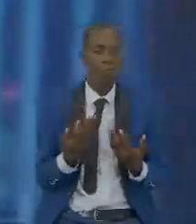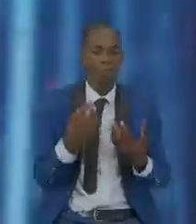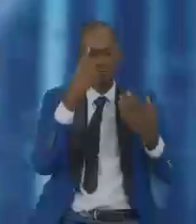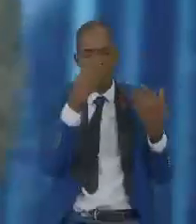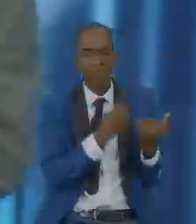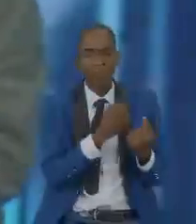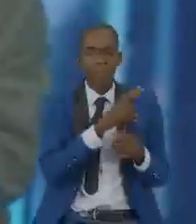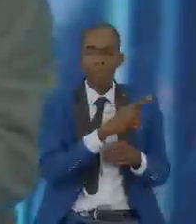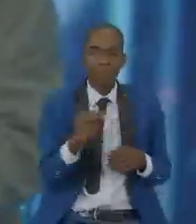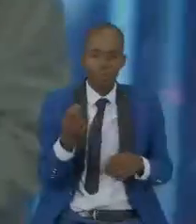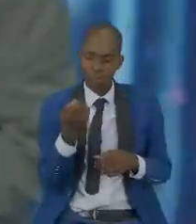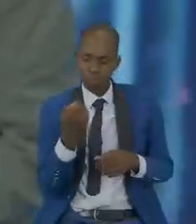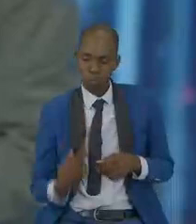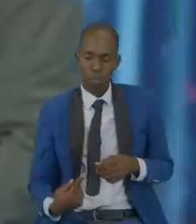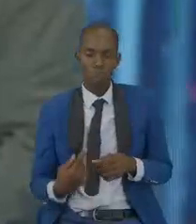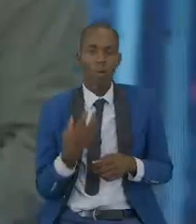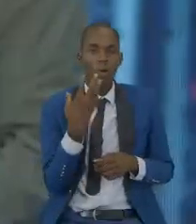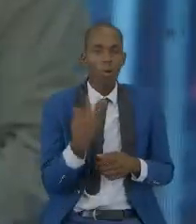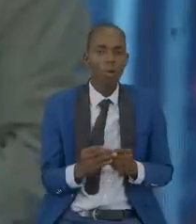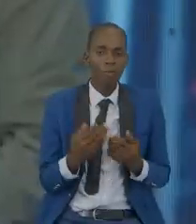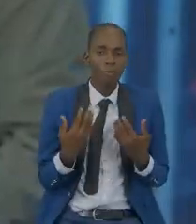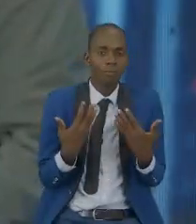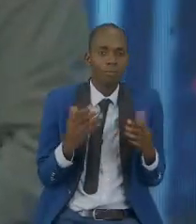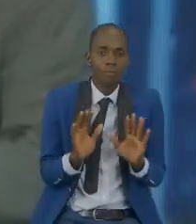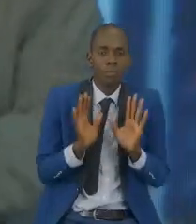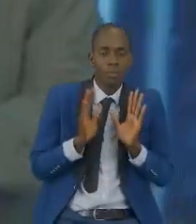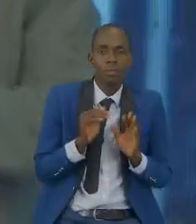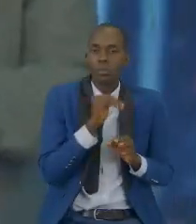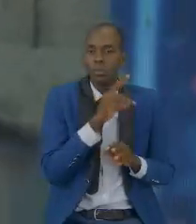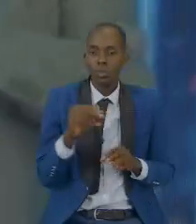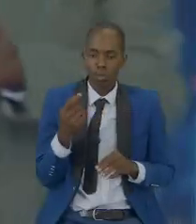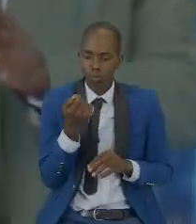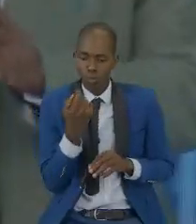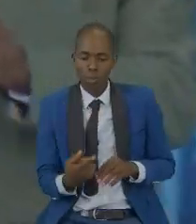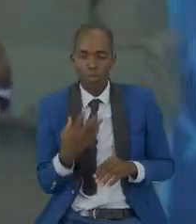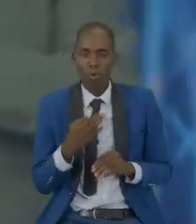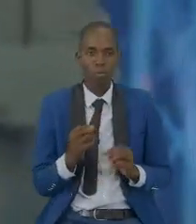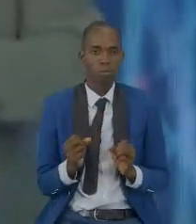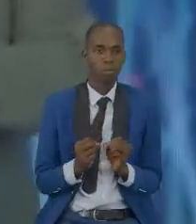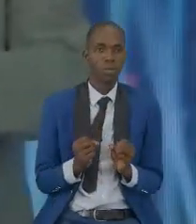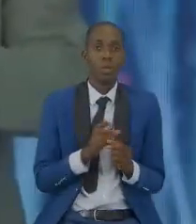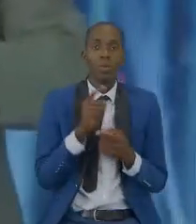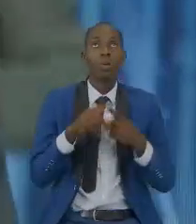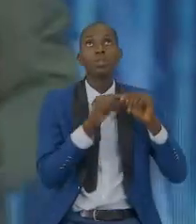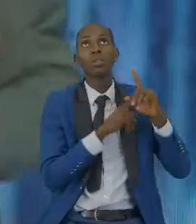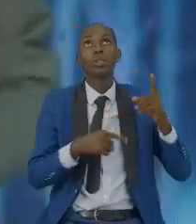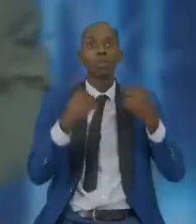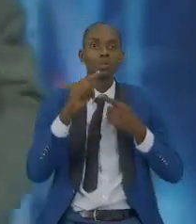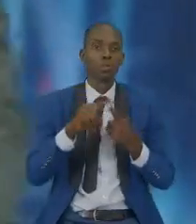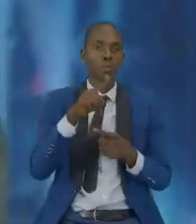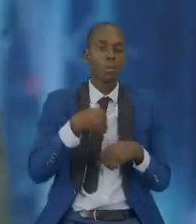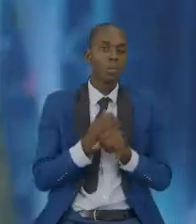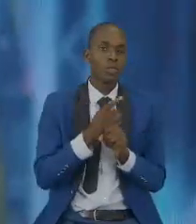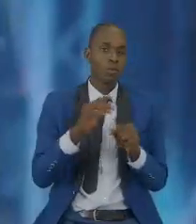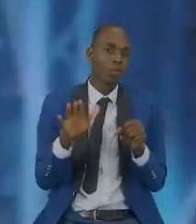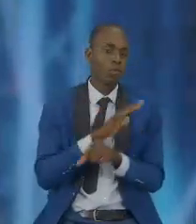of timidity, no drop of apprehension. When the Lord comes to you and he makes you full of faith,